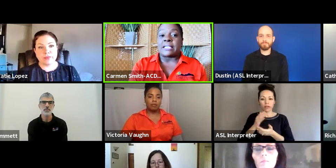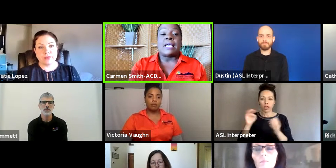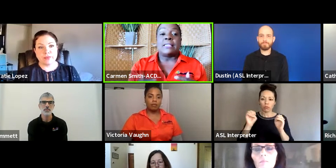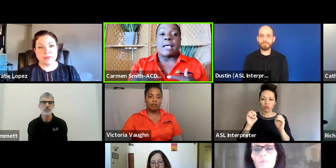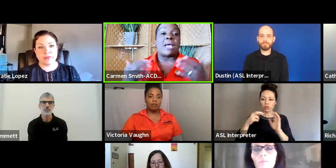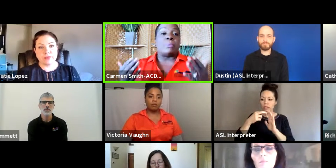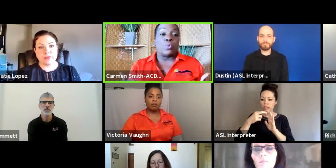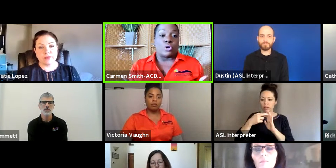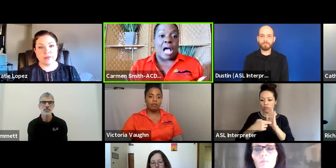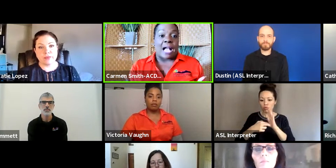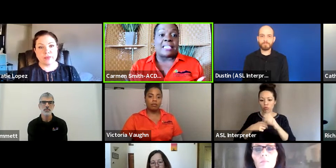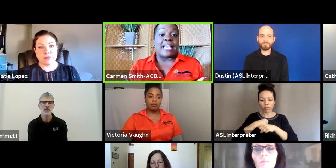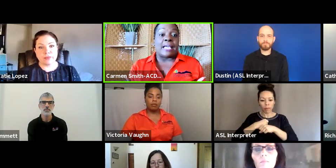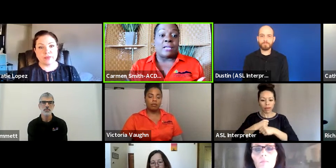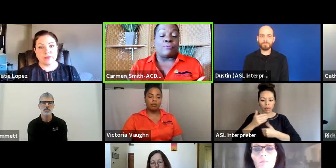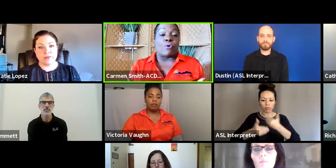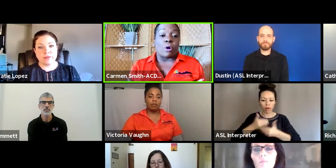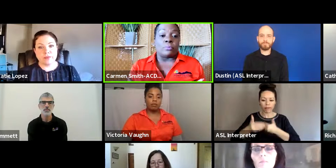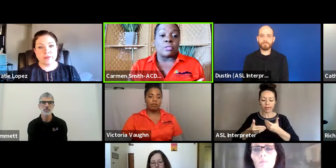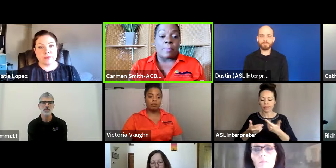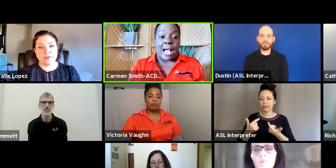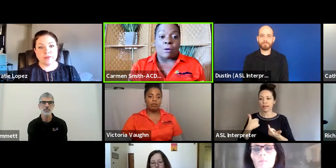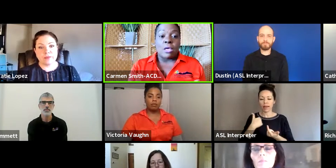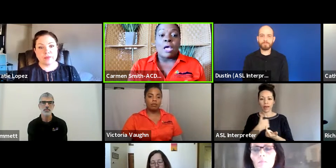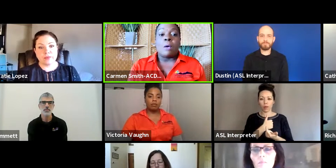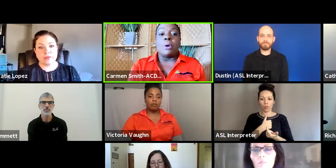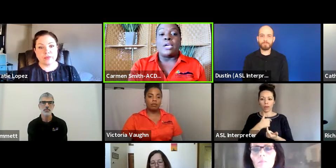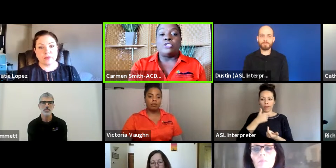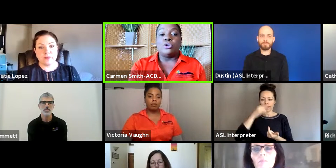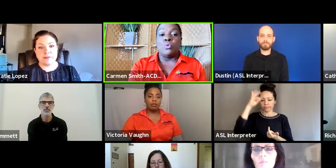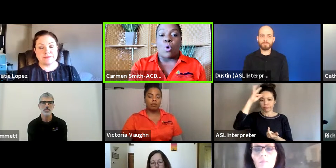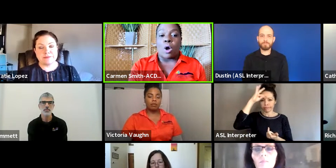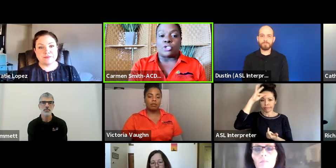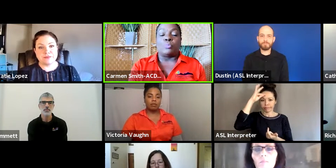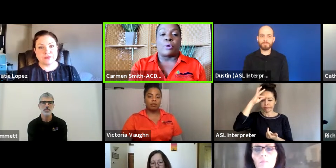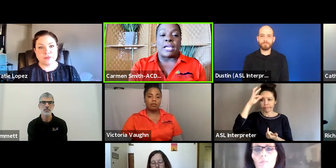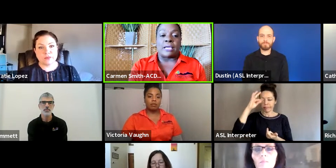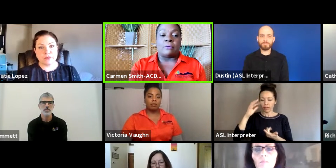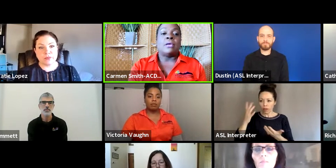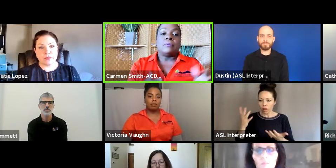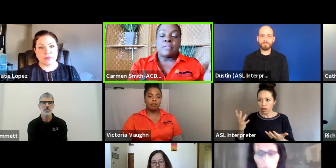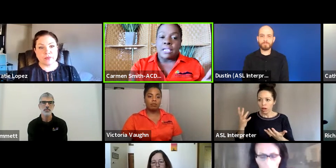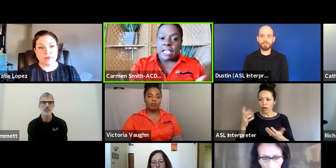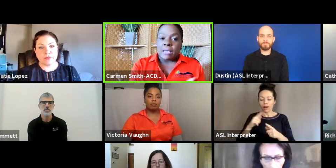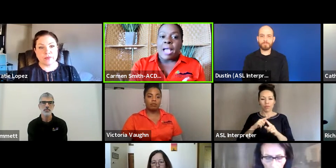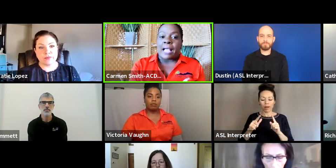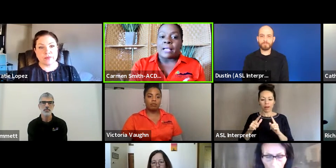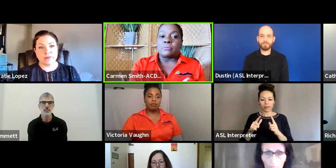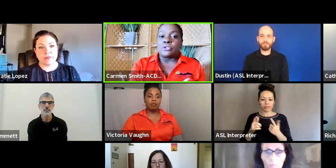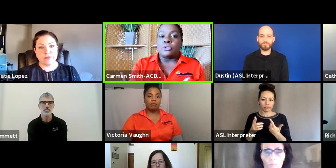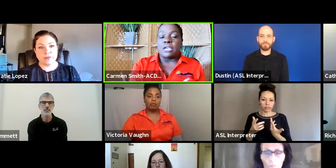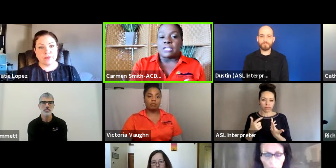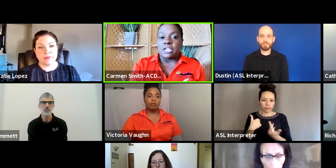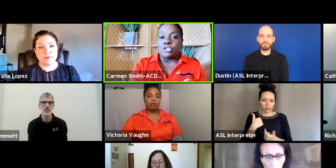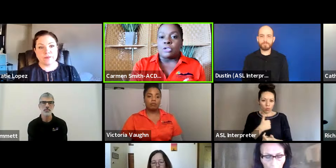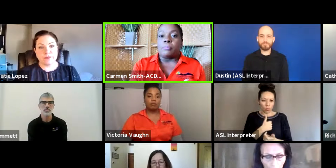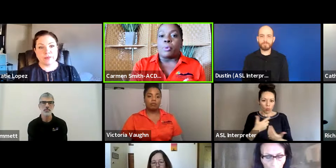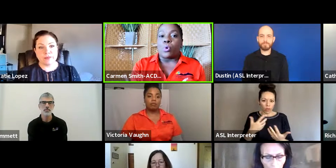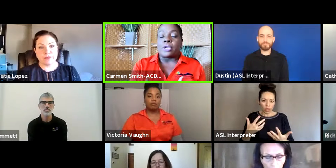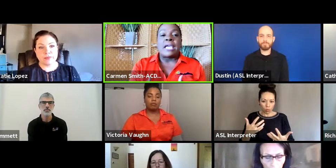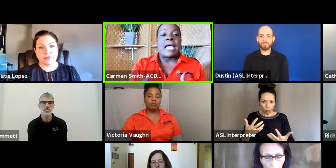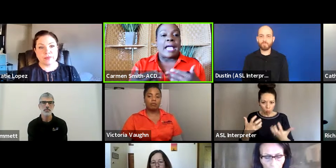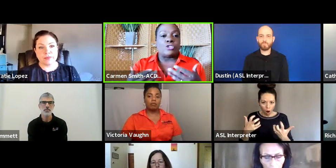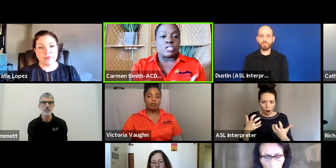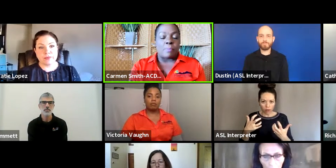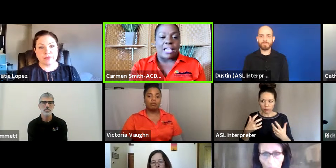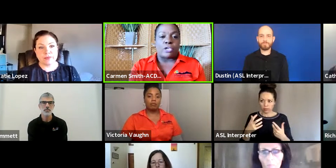rulemaking process that maybe we're not yet informed about, but we do want to bring the impact to the attention